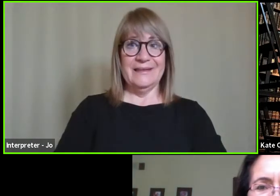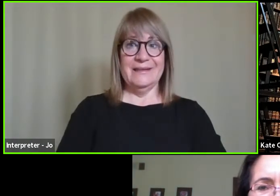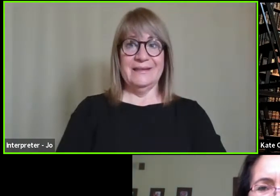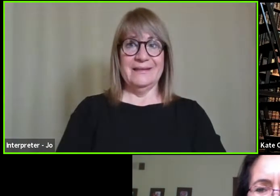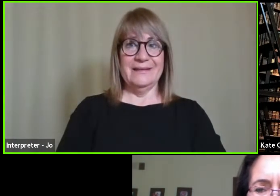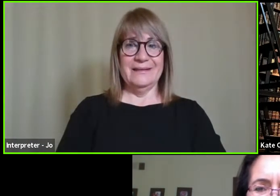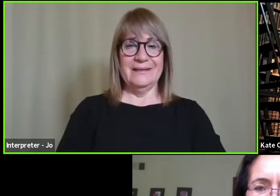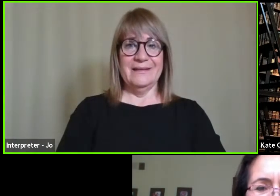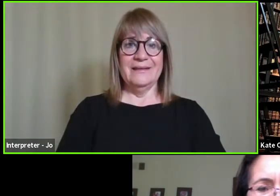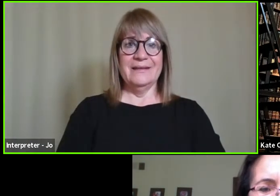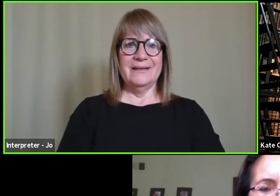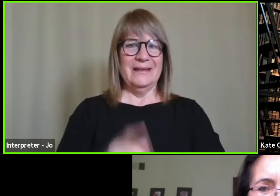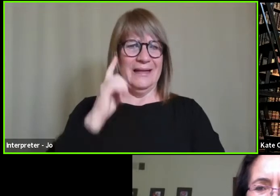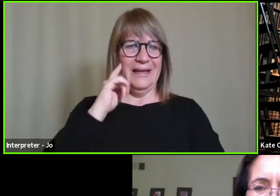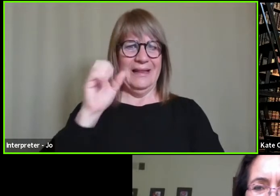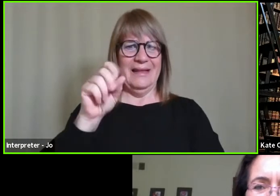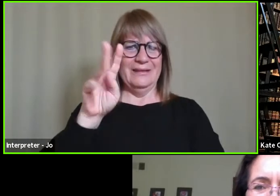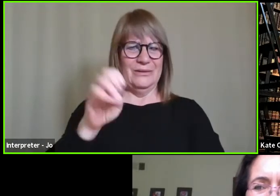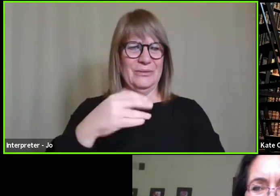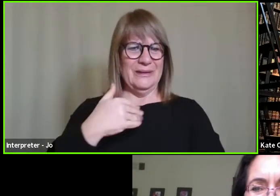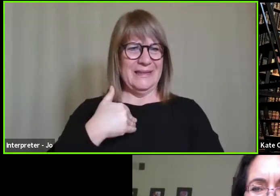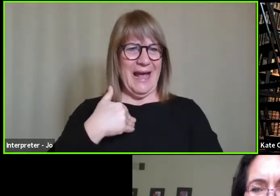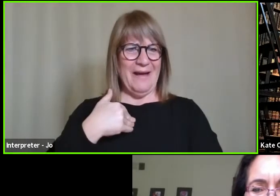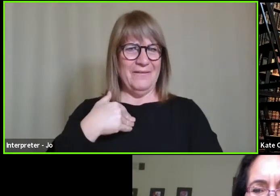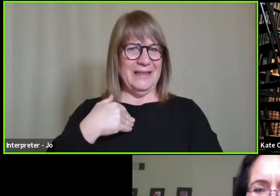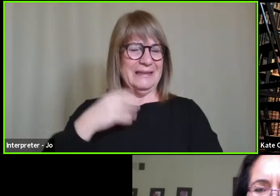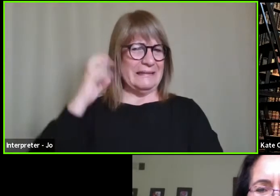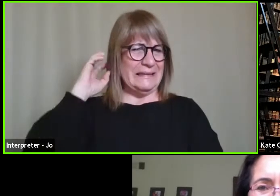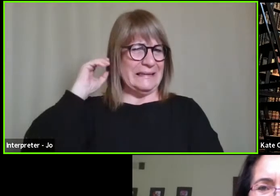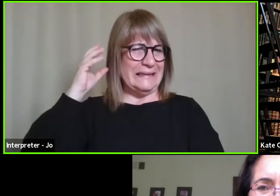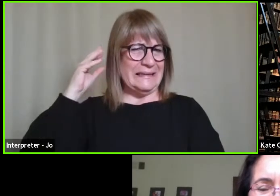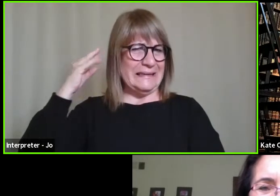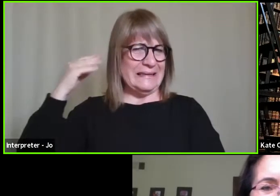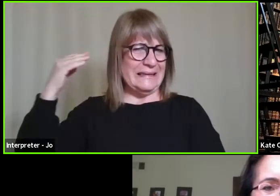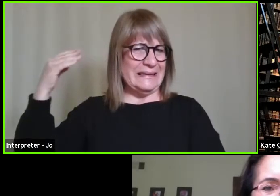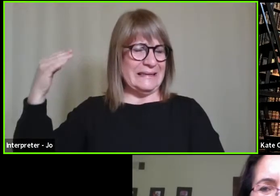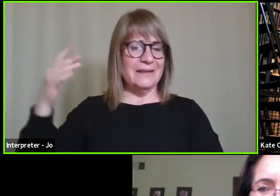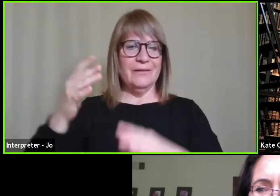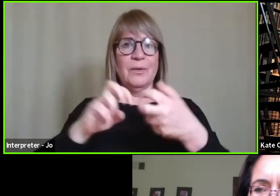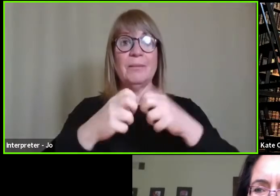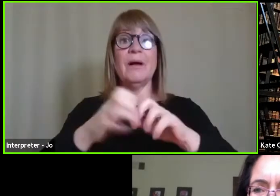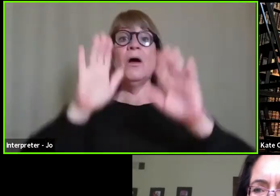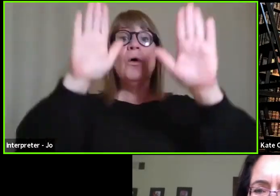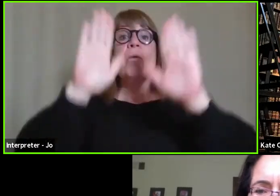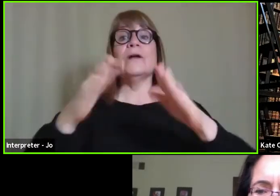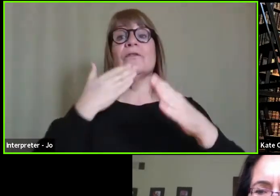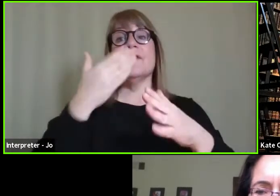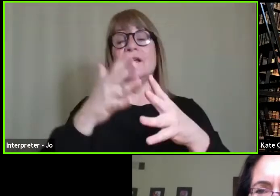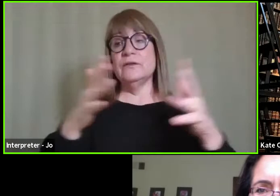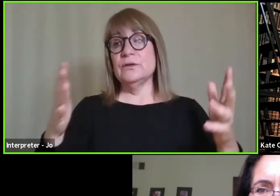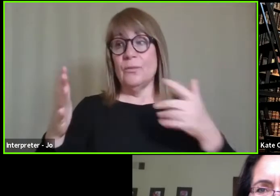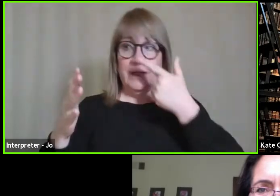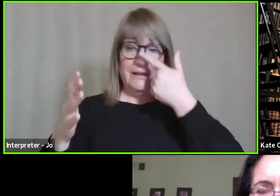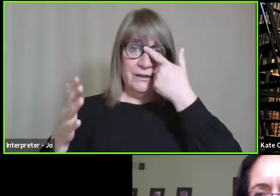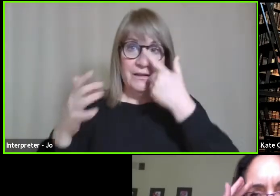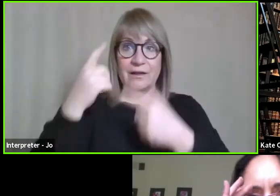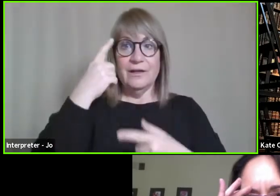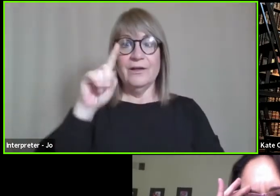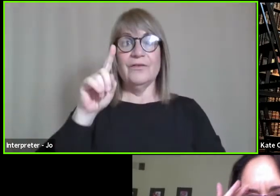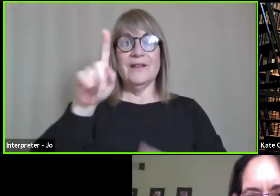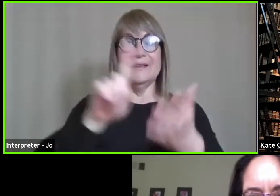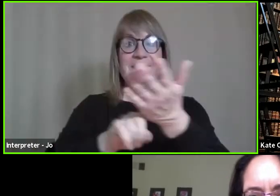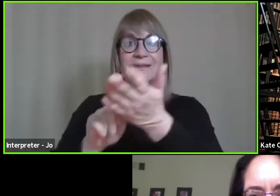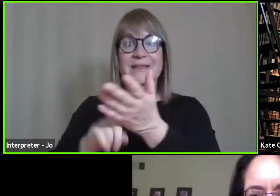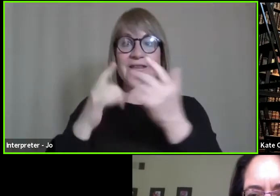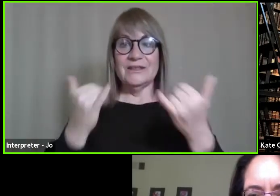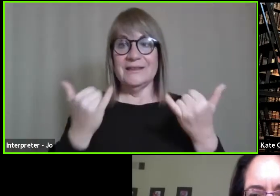i think sue's having some feedback um wonderful uh thank you so much for this wonderful discussion